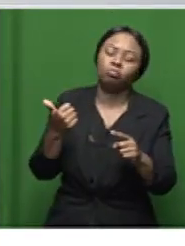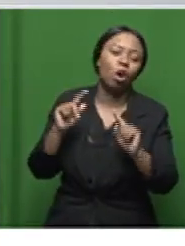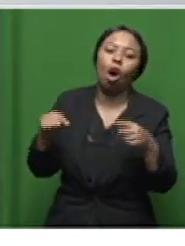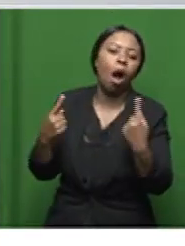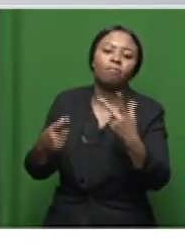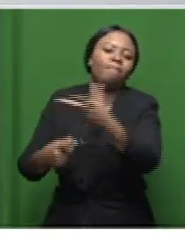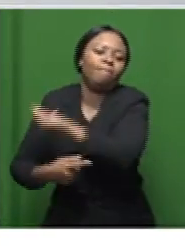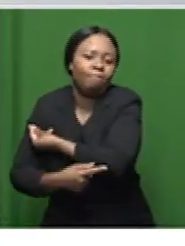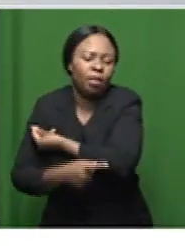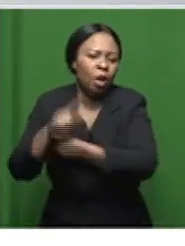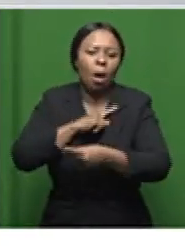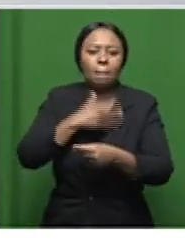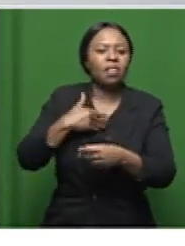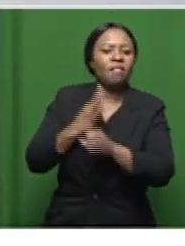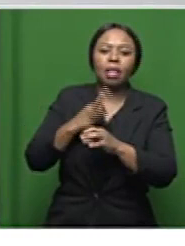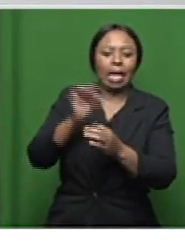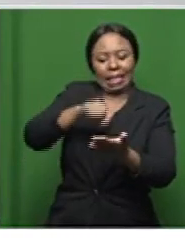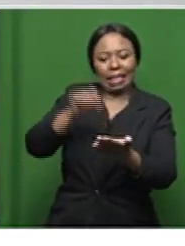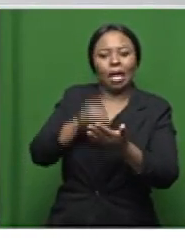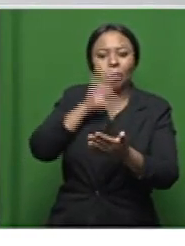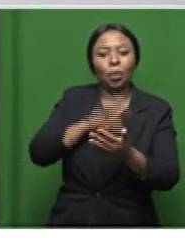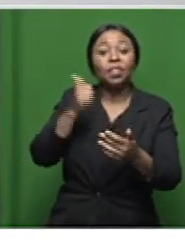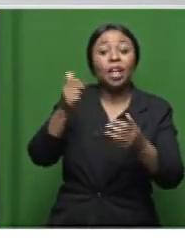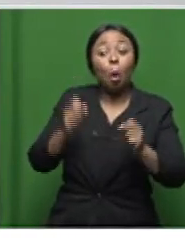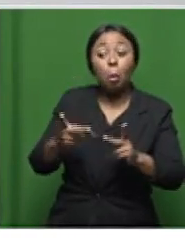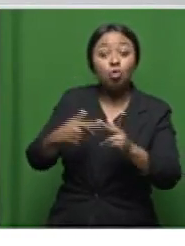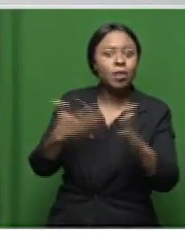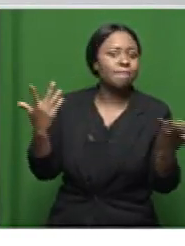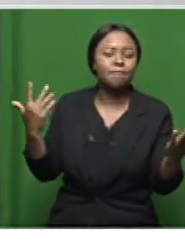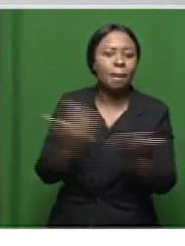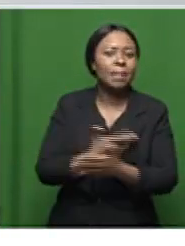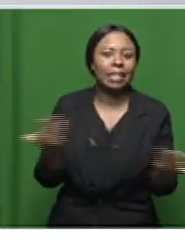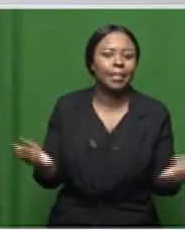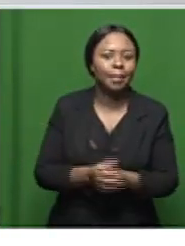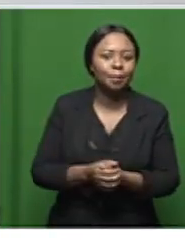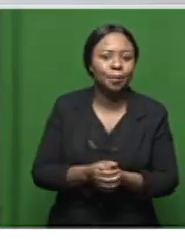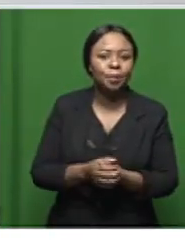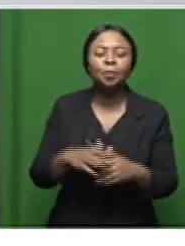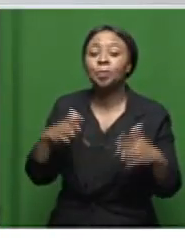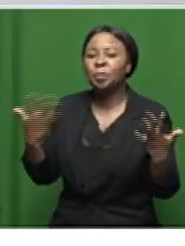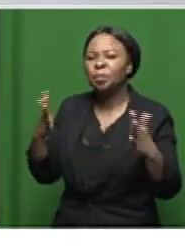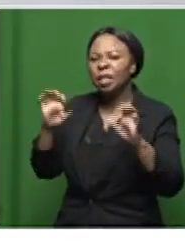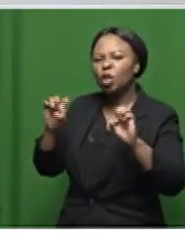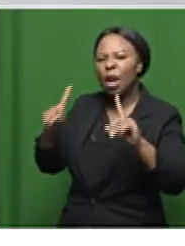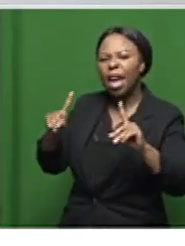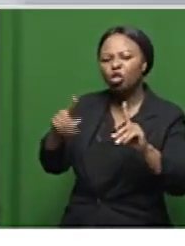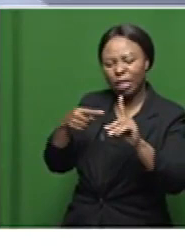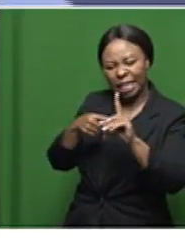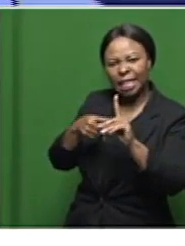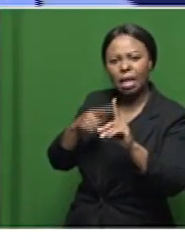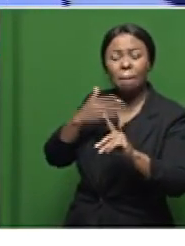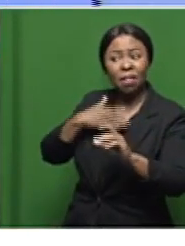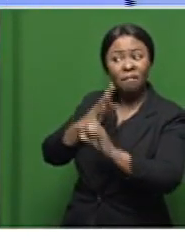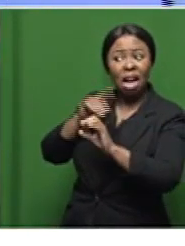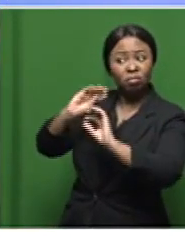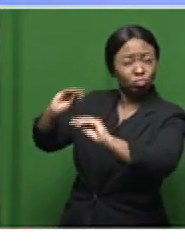eligible learner, and that is actually a missed opportunity. What kind of education are we giving the parents with regards to vaccine? I mean, we